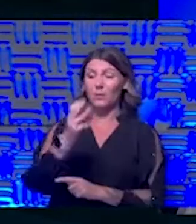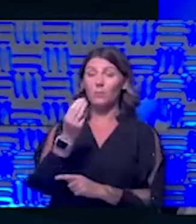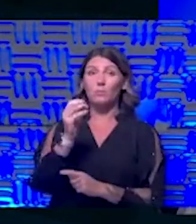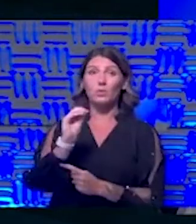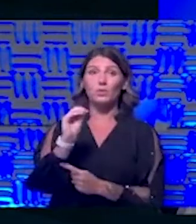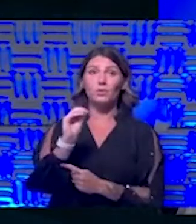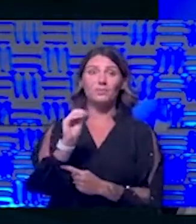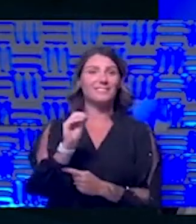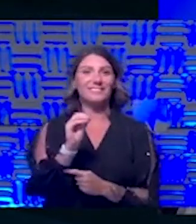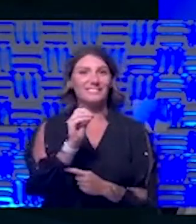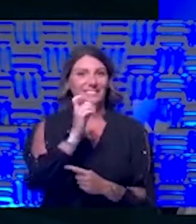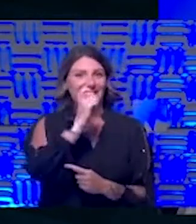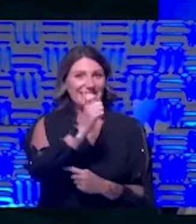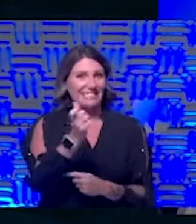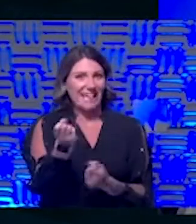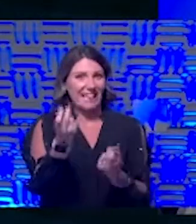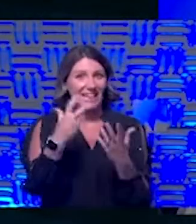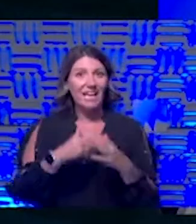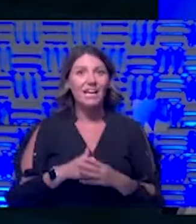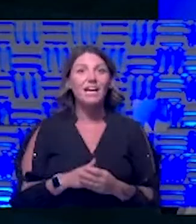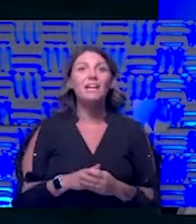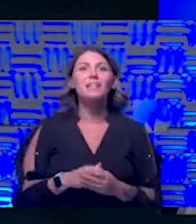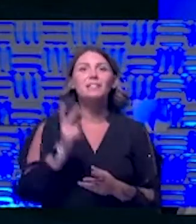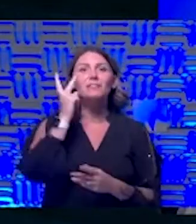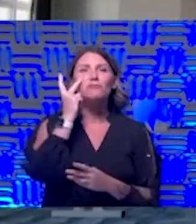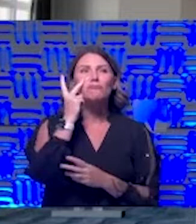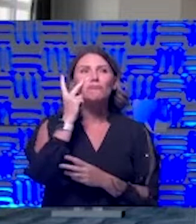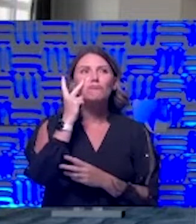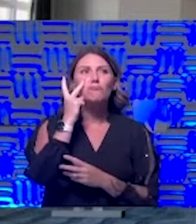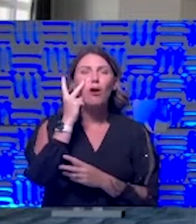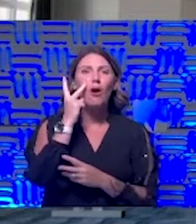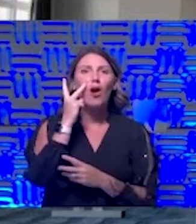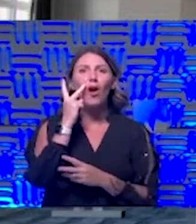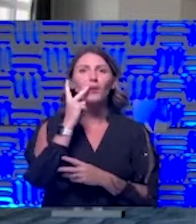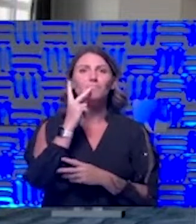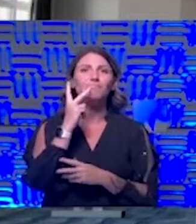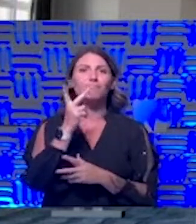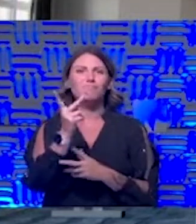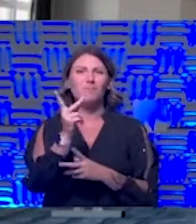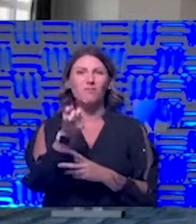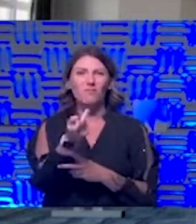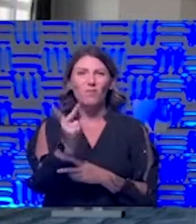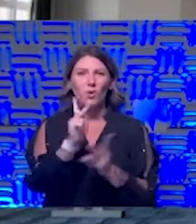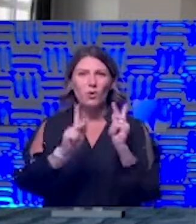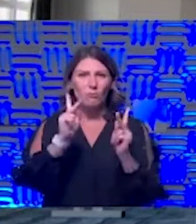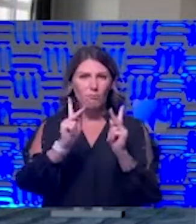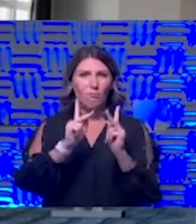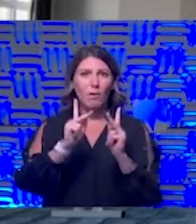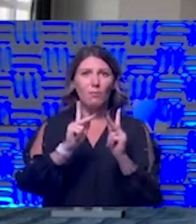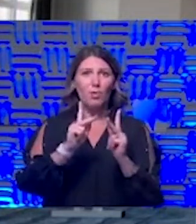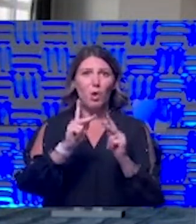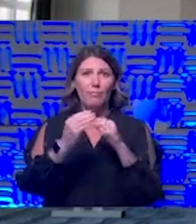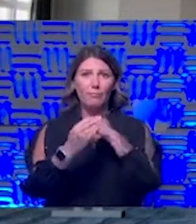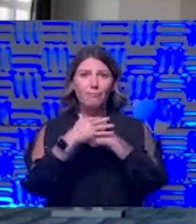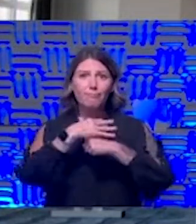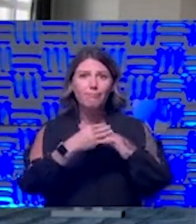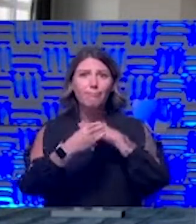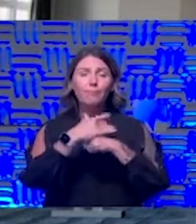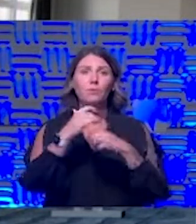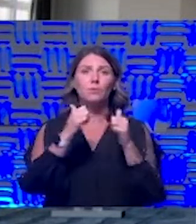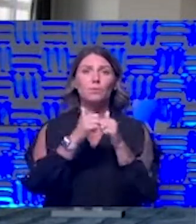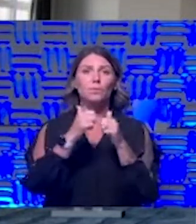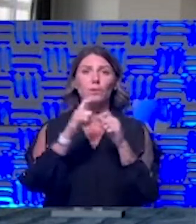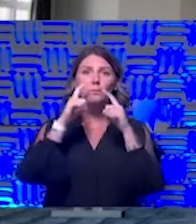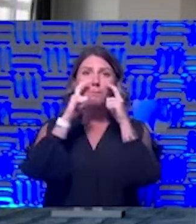Not so much. I did see a couple yesterday at the beach with the mask. When you get away from